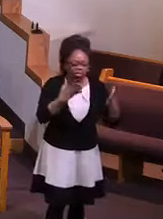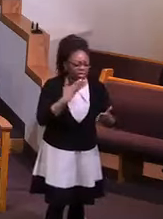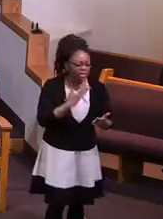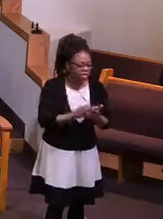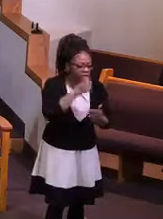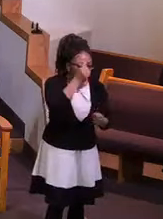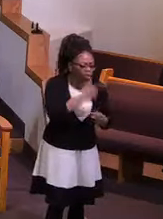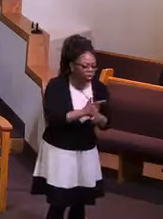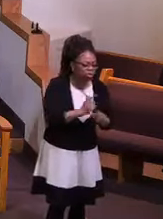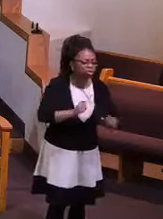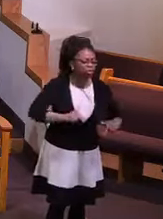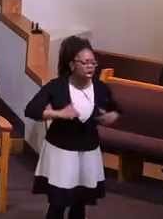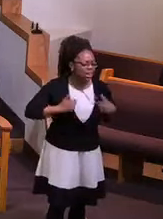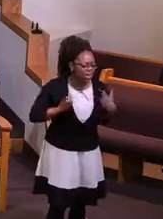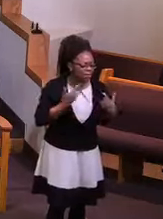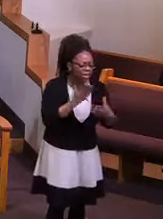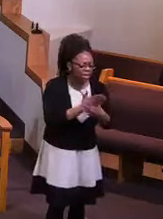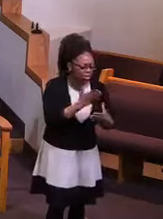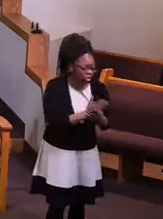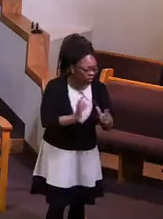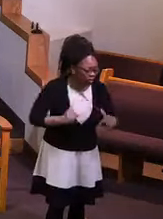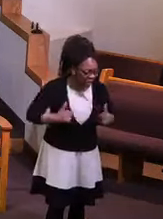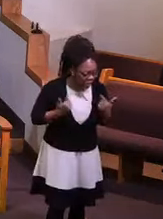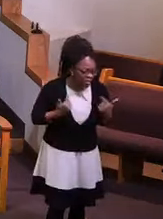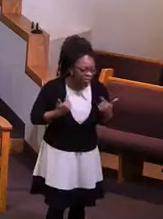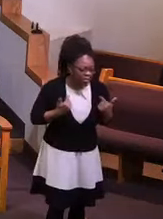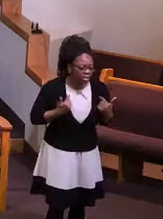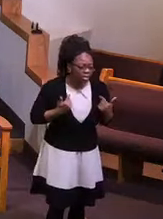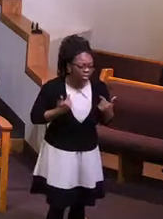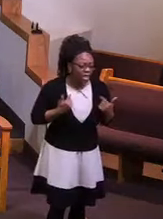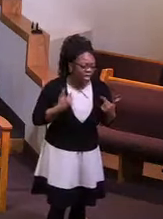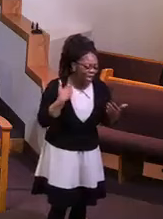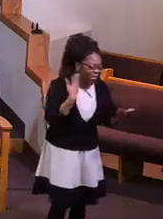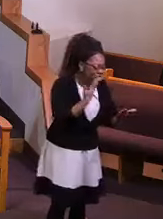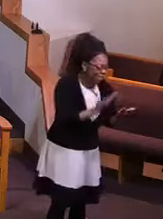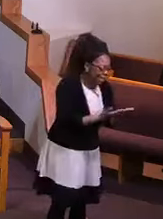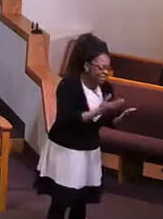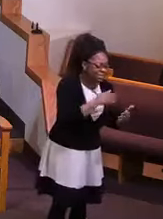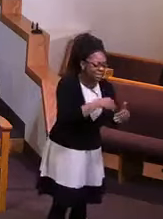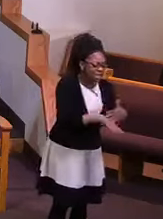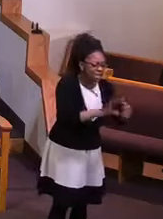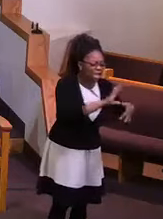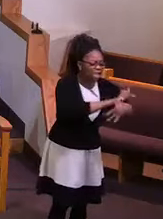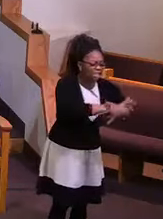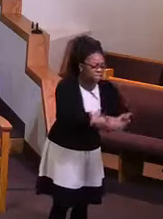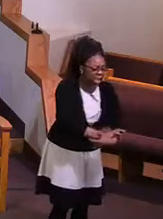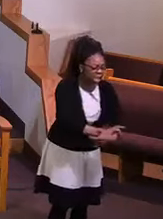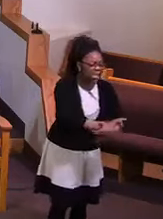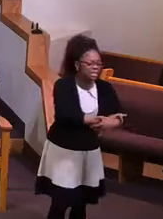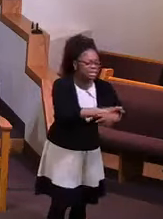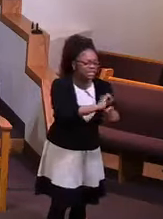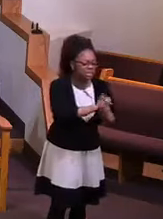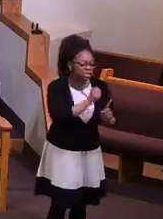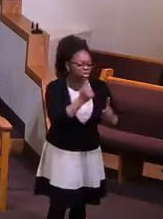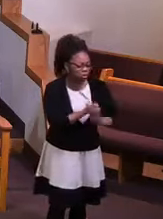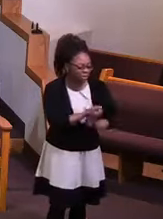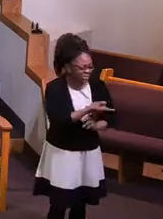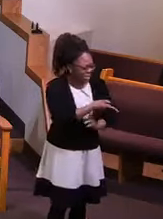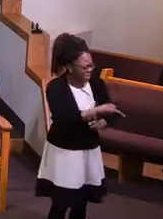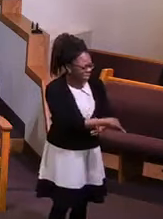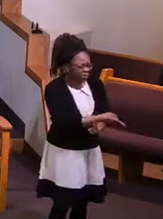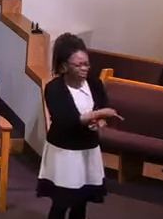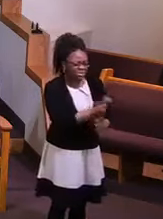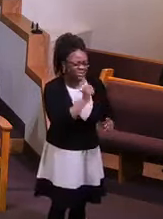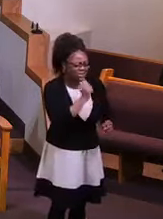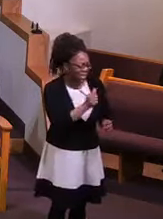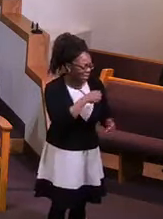who are living a disturbed lifestyle that have landed them in a chained situation. Yep. He was so out of control that he